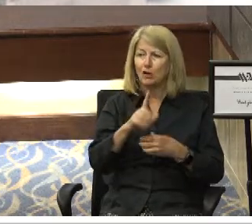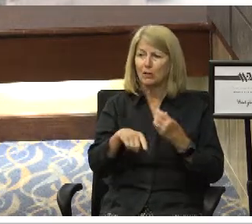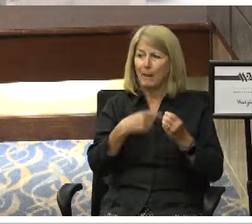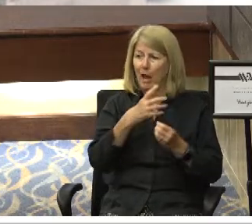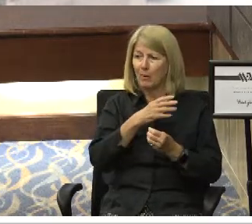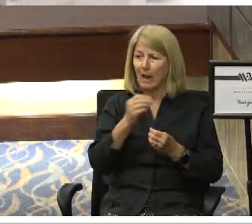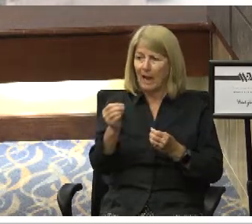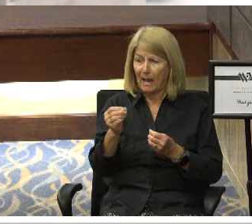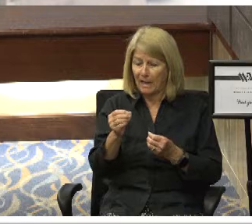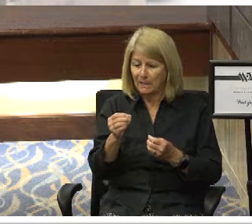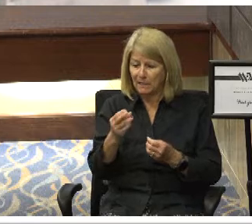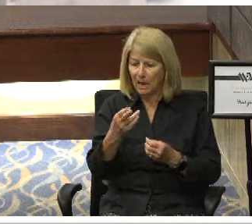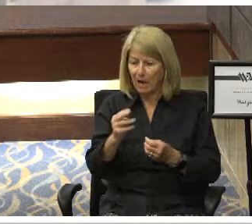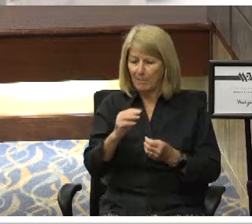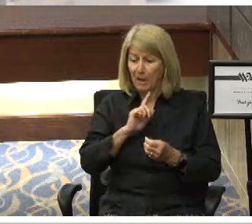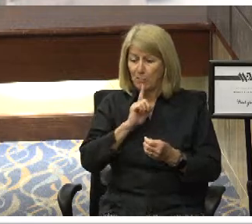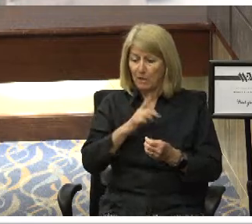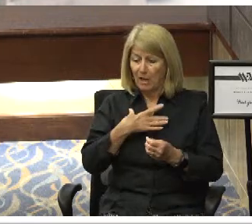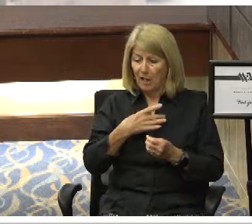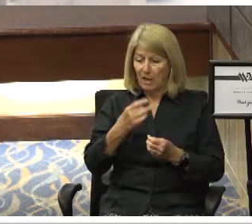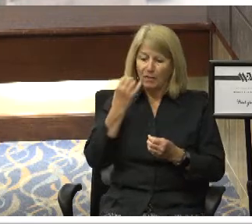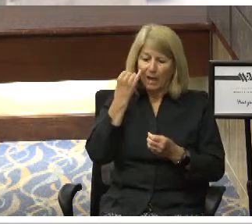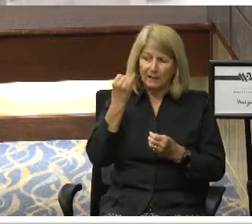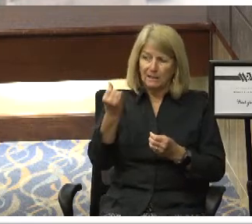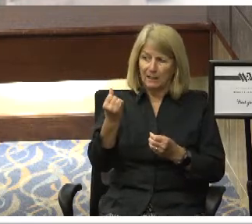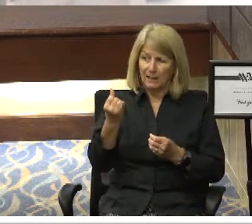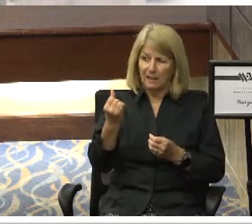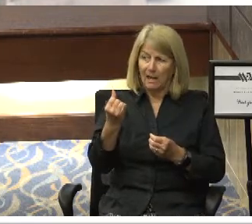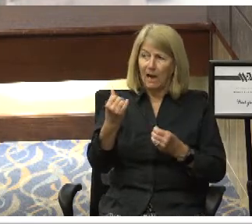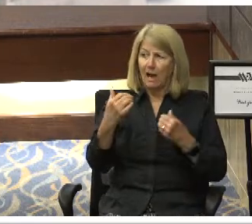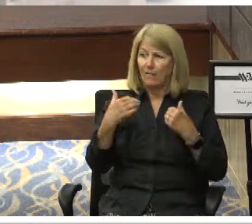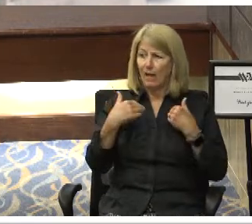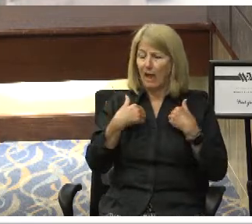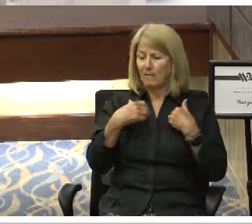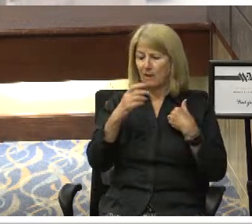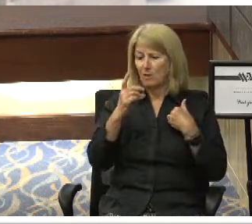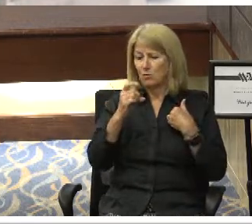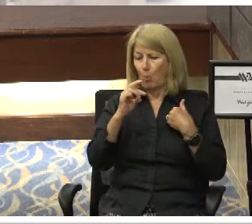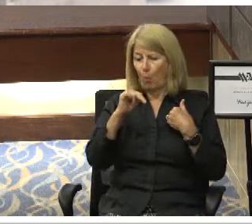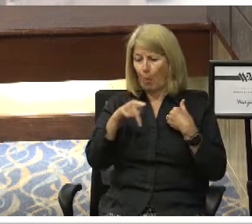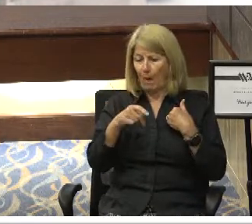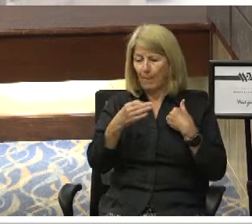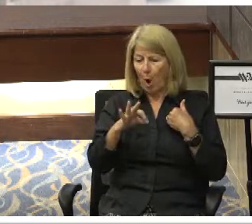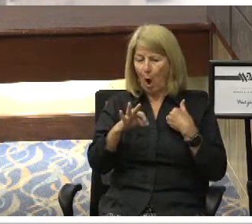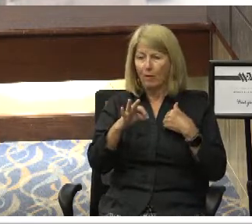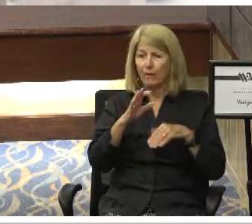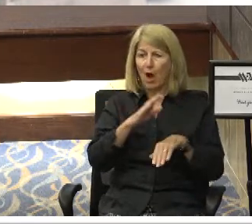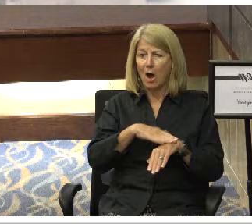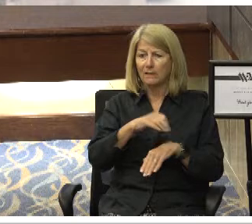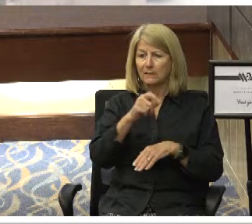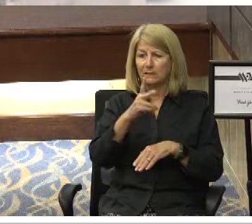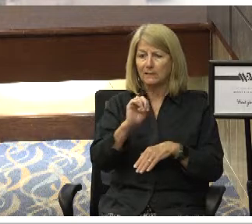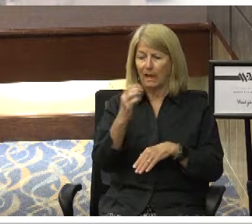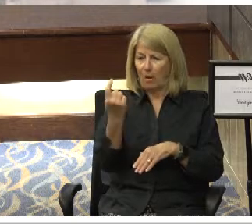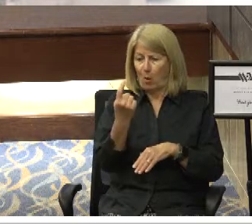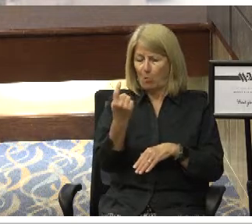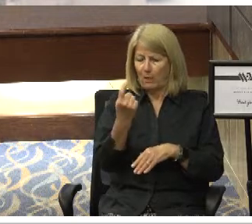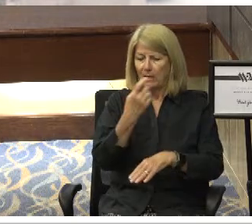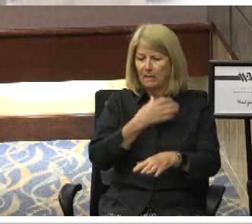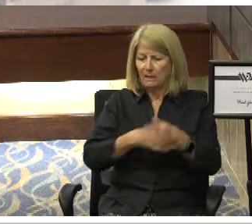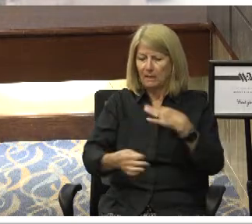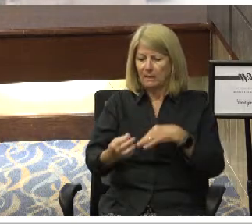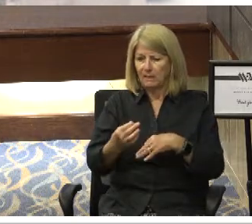And I really like the idea of having a drop-off on site only instead of a bus route on